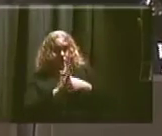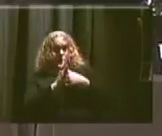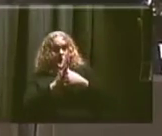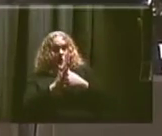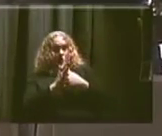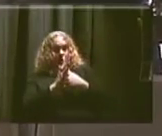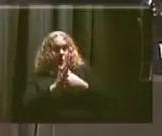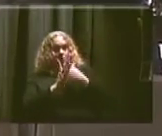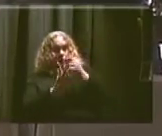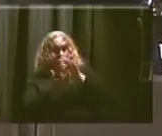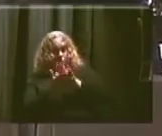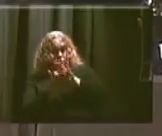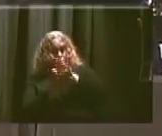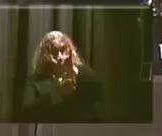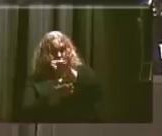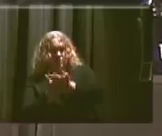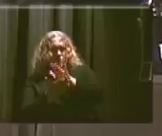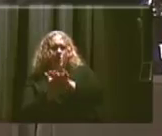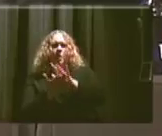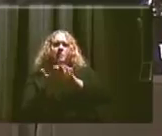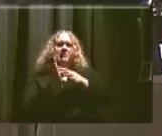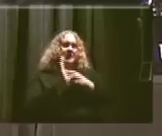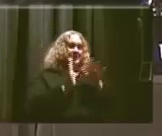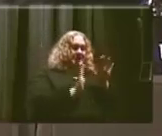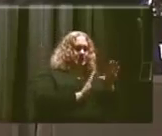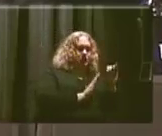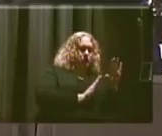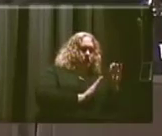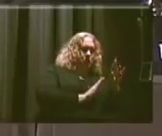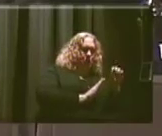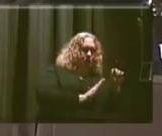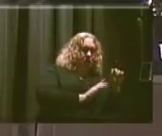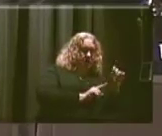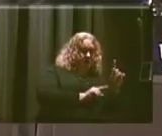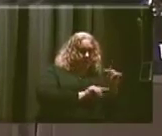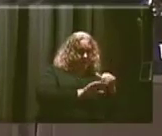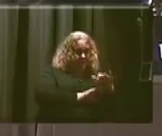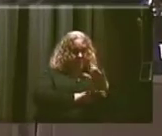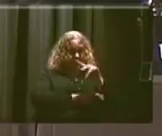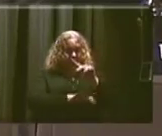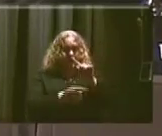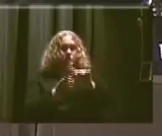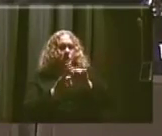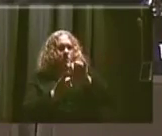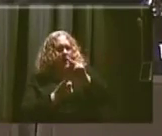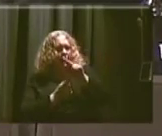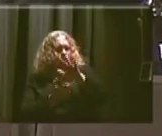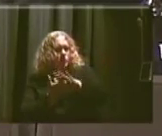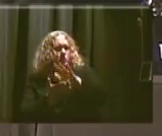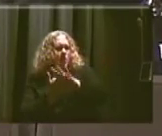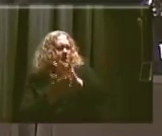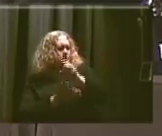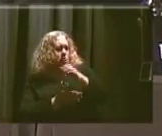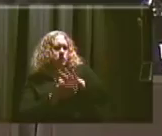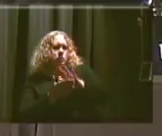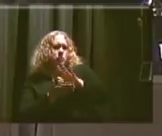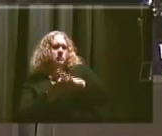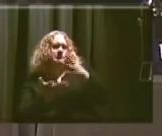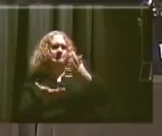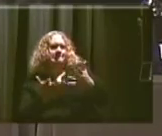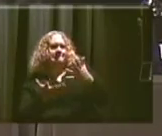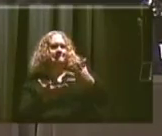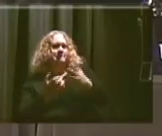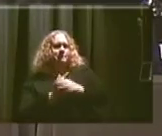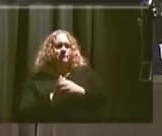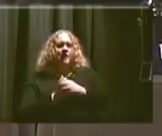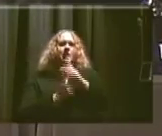school. But I appreciate the thinking out of the box. Well, not really necessarily out of the box per se. I'm sure this has been something that you've been thinking about for a long time, but I